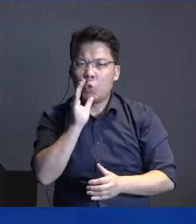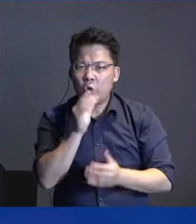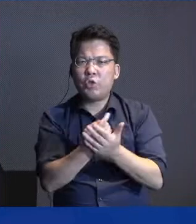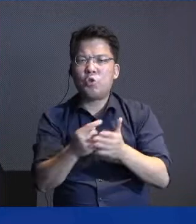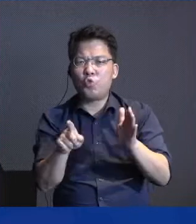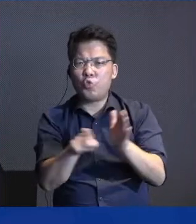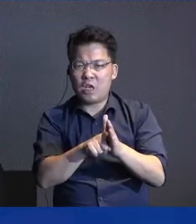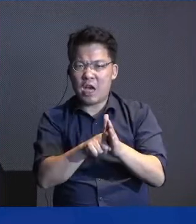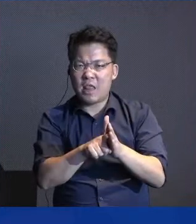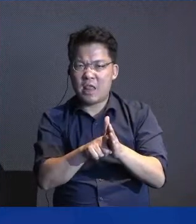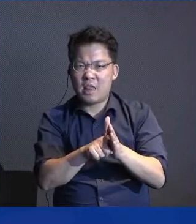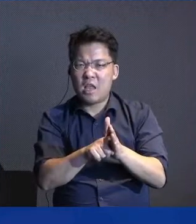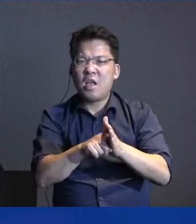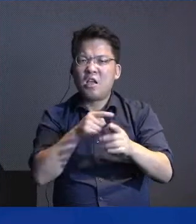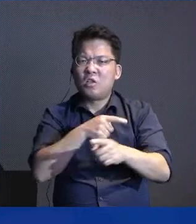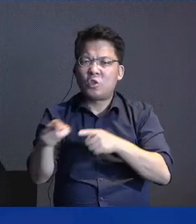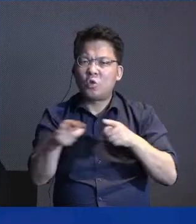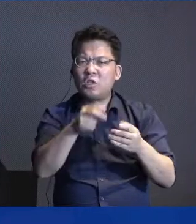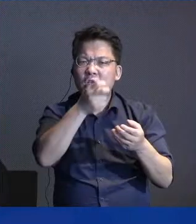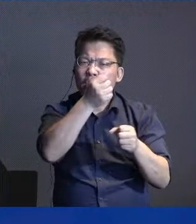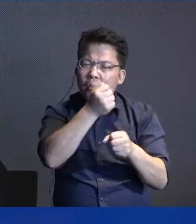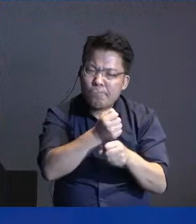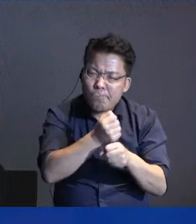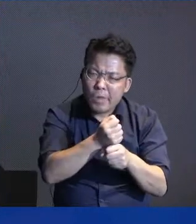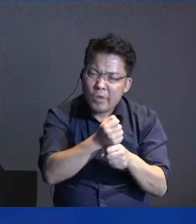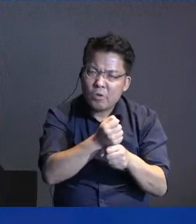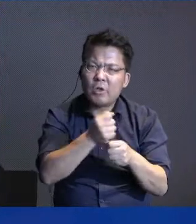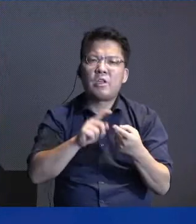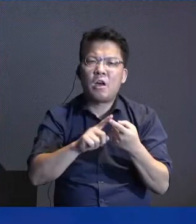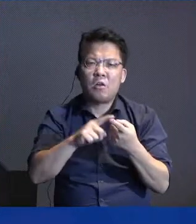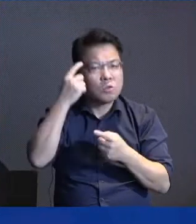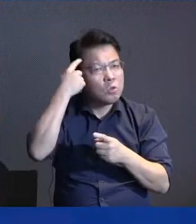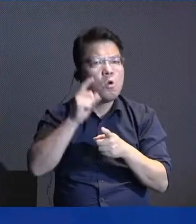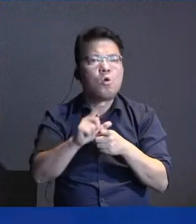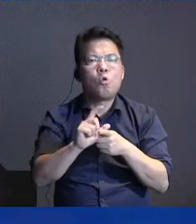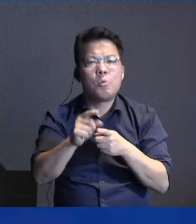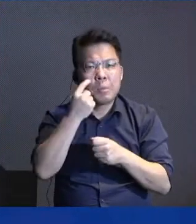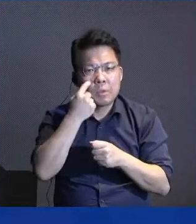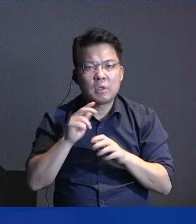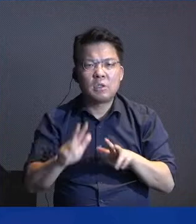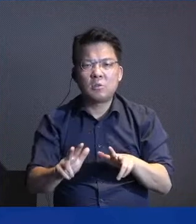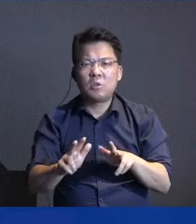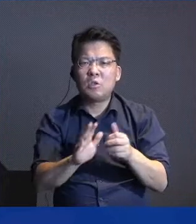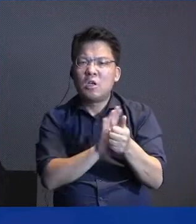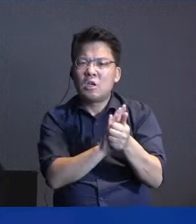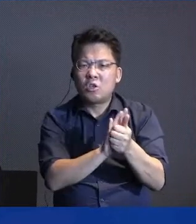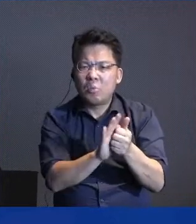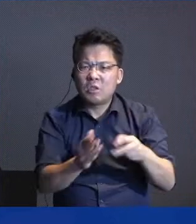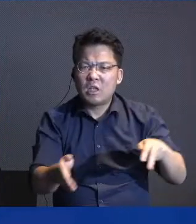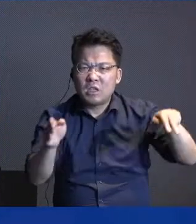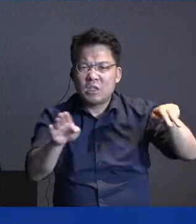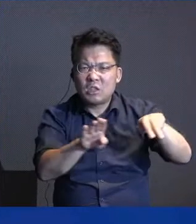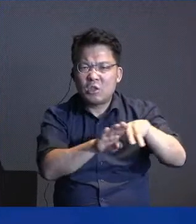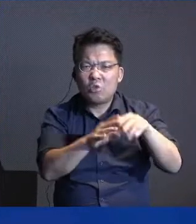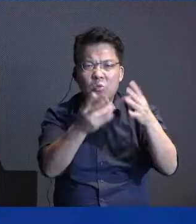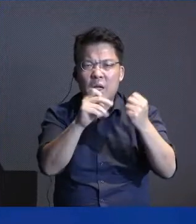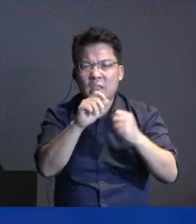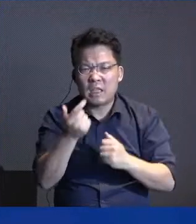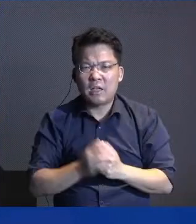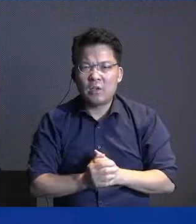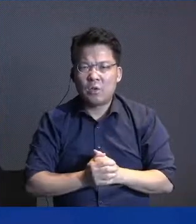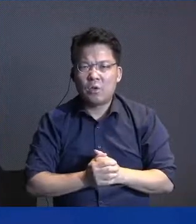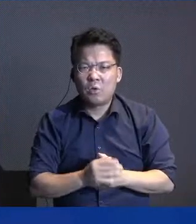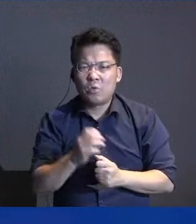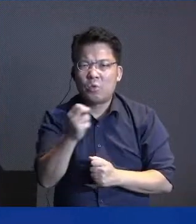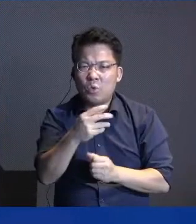lack guidelines to provide age-appropriate, rights-based mental health care for them. And I think